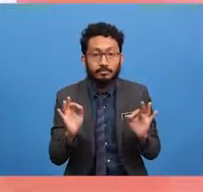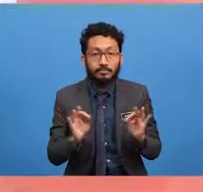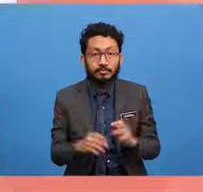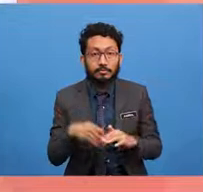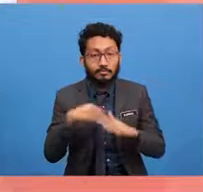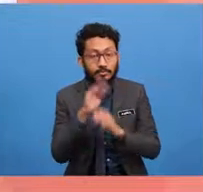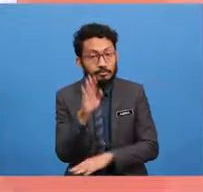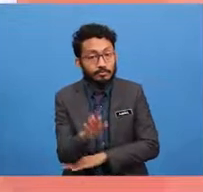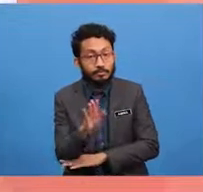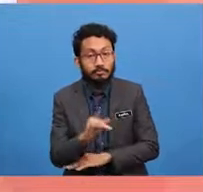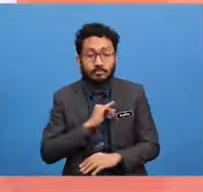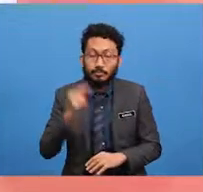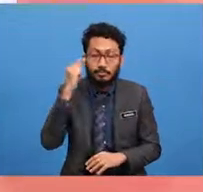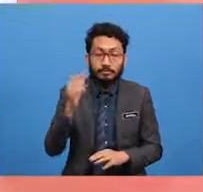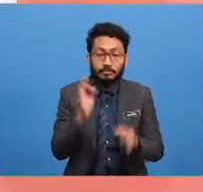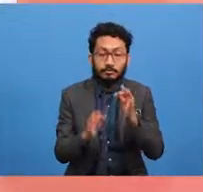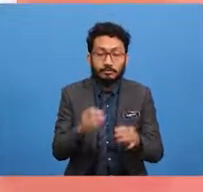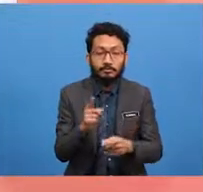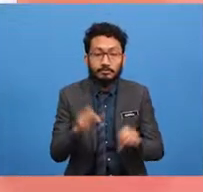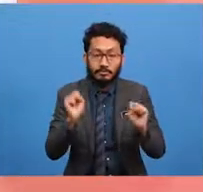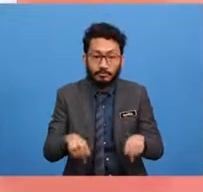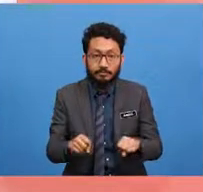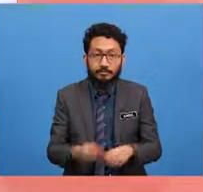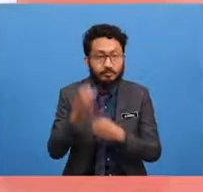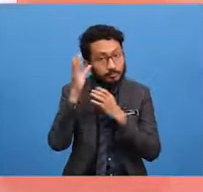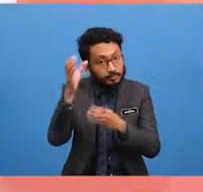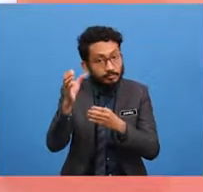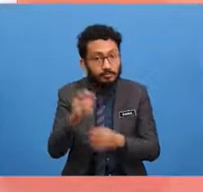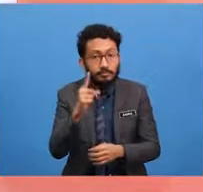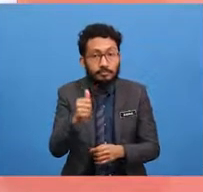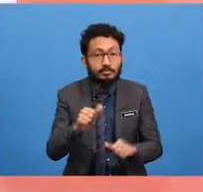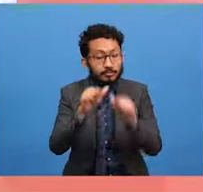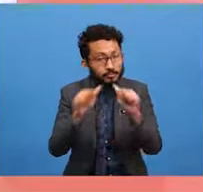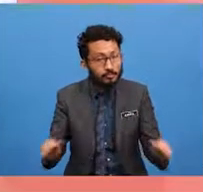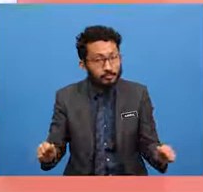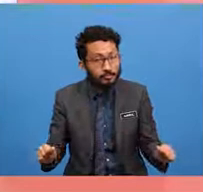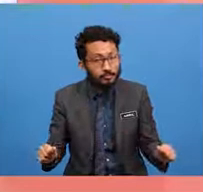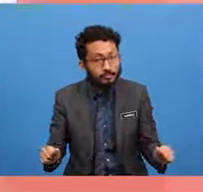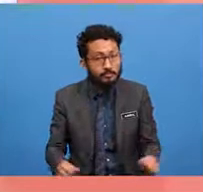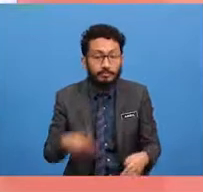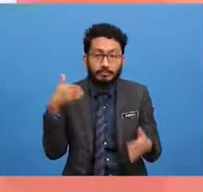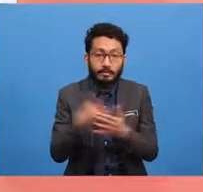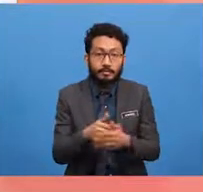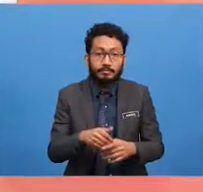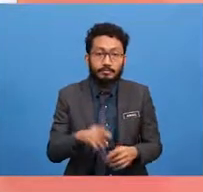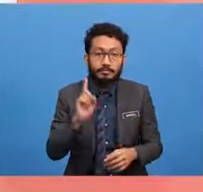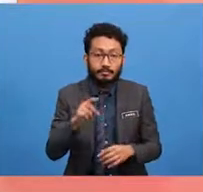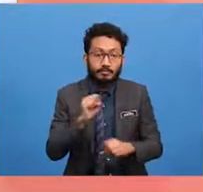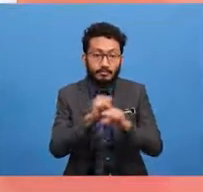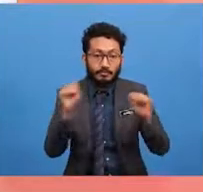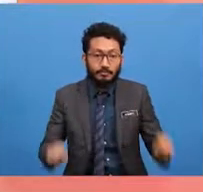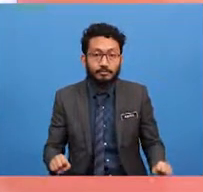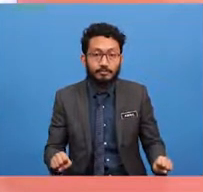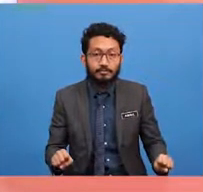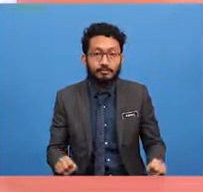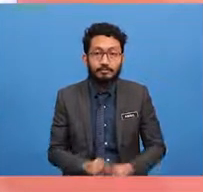was wondering if you could recommend a good hostel somewhere near the station. So he's